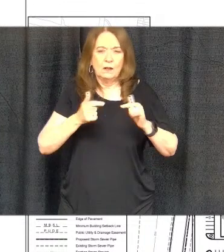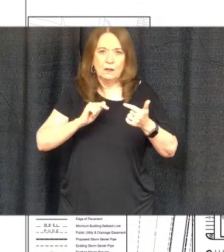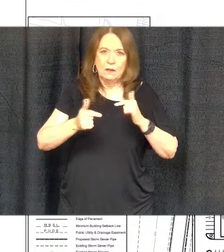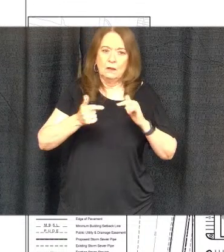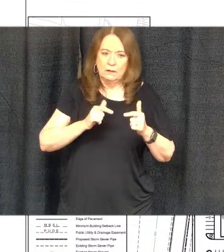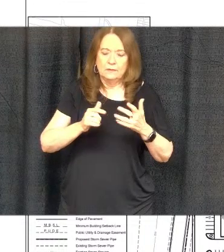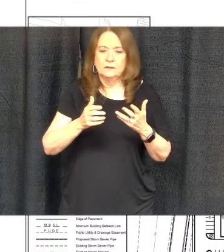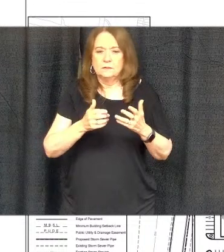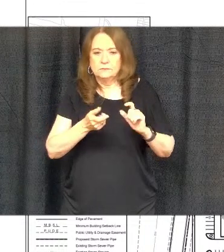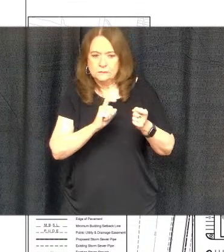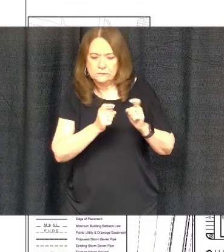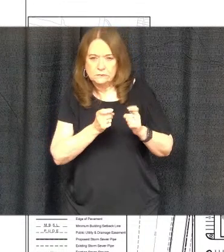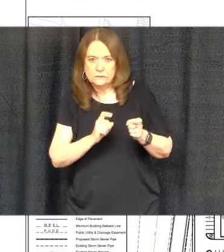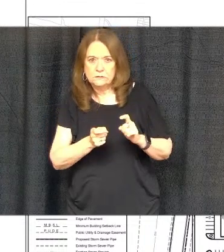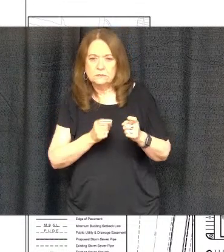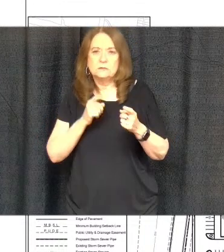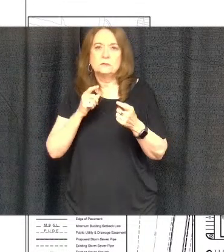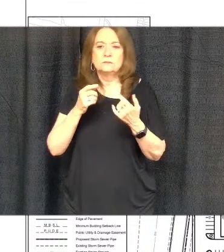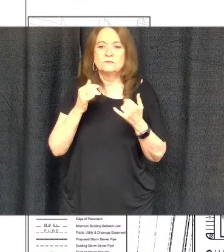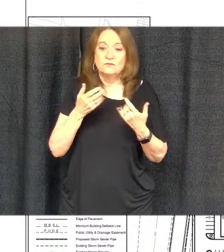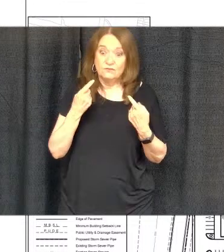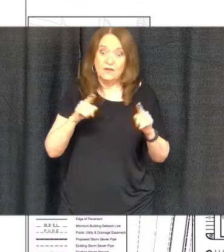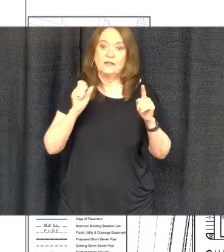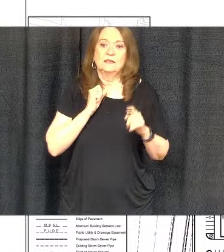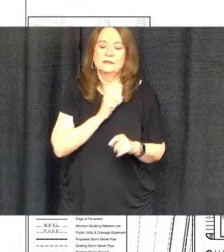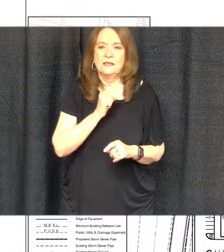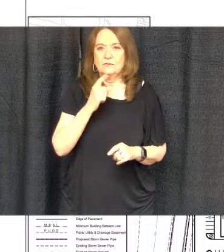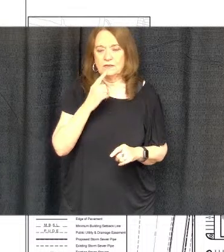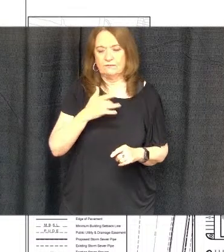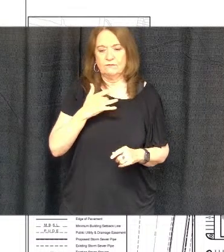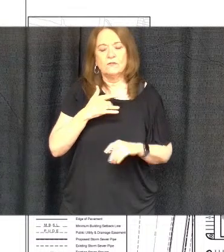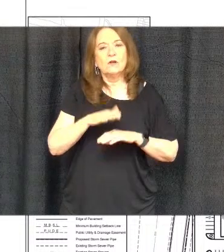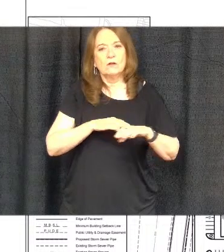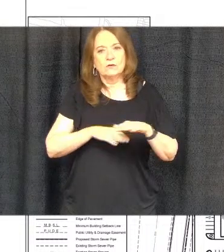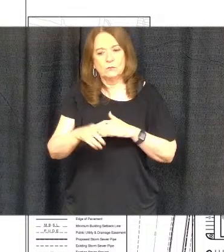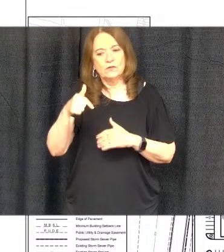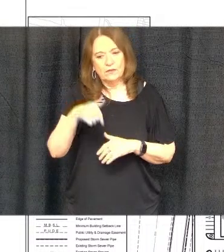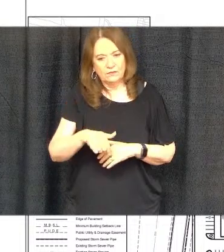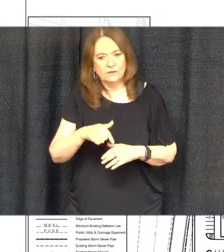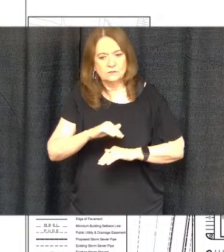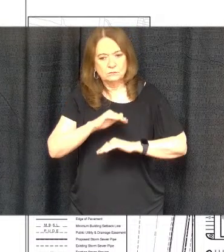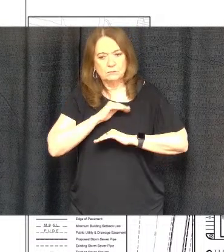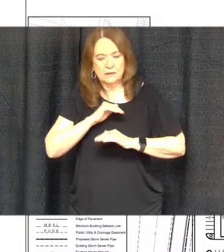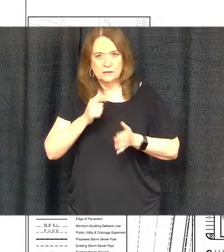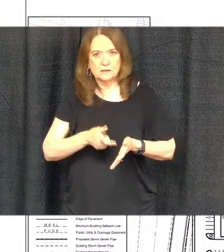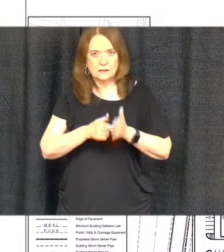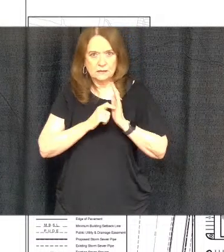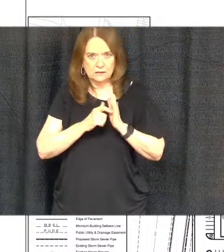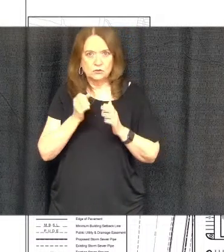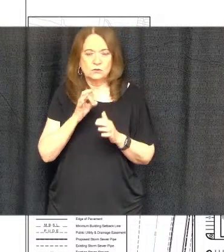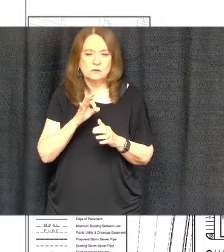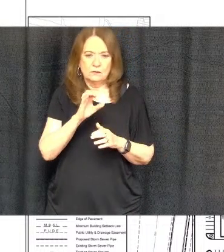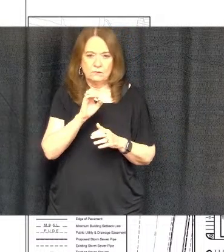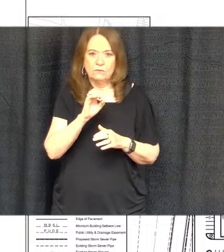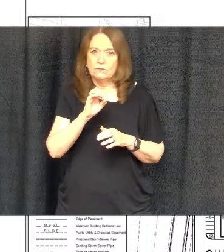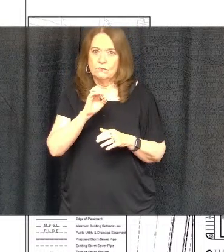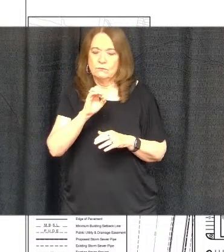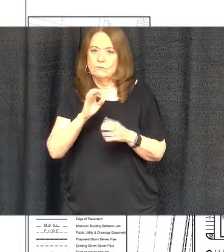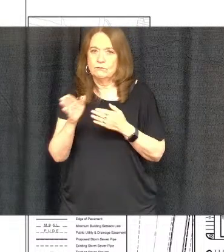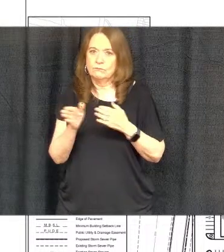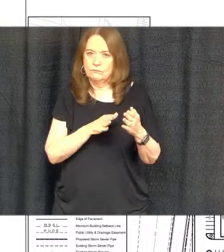drawing board to get it to the point where staff said, okay, we feel comfortable that this A, meets the conditions of the ordinance, and B,